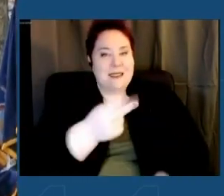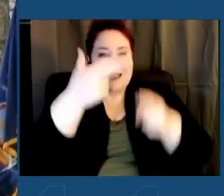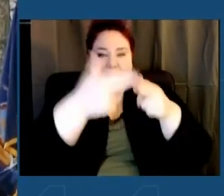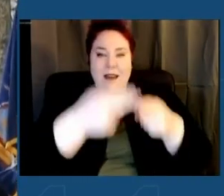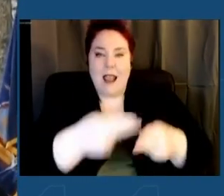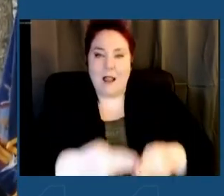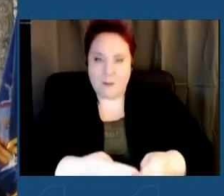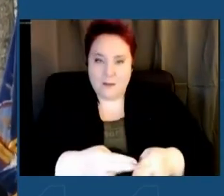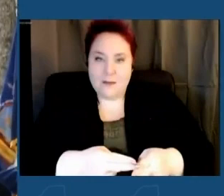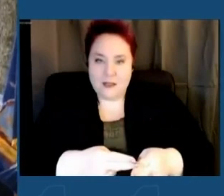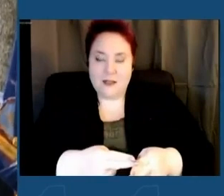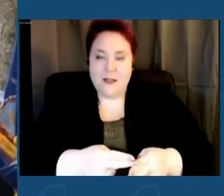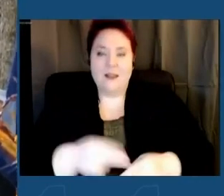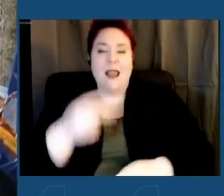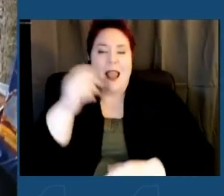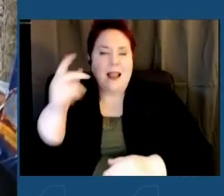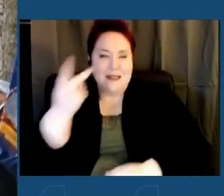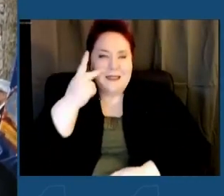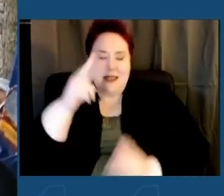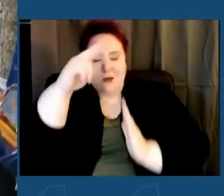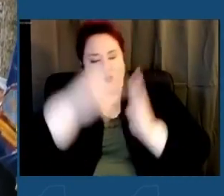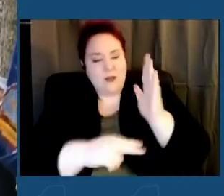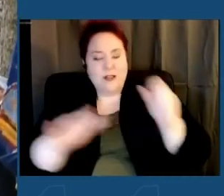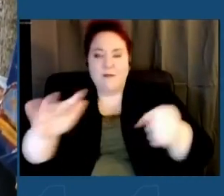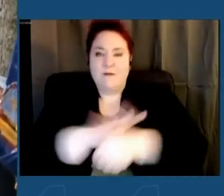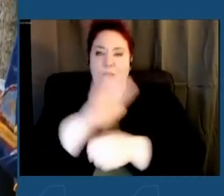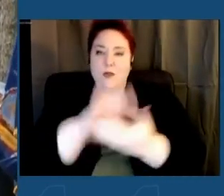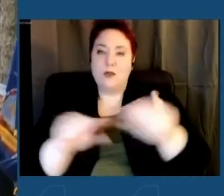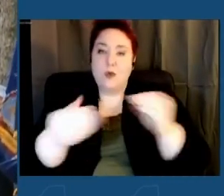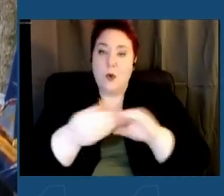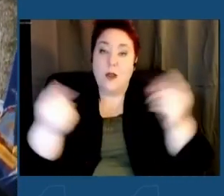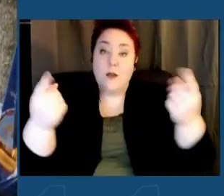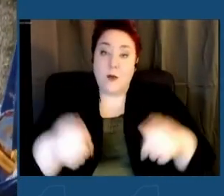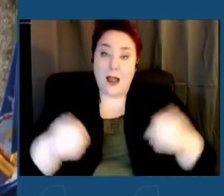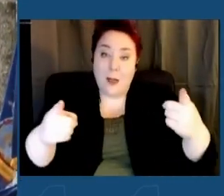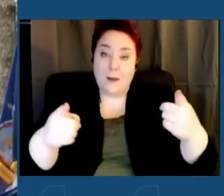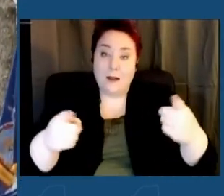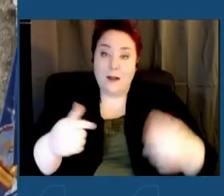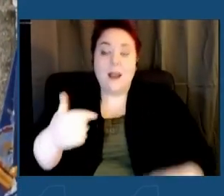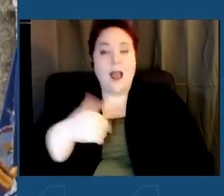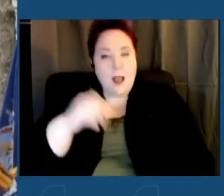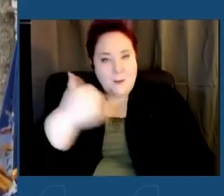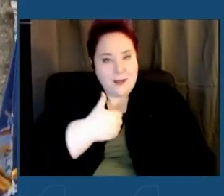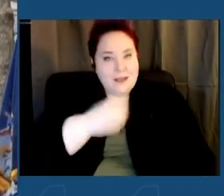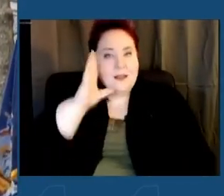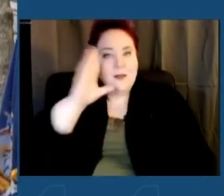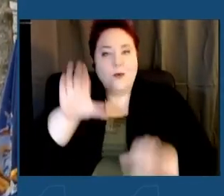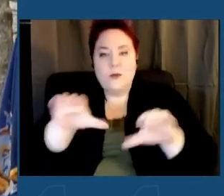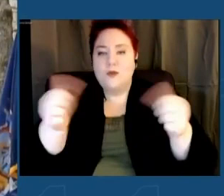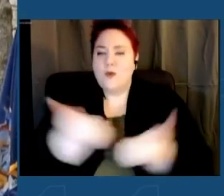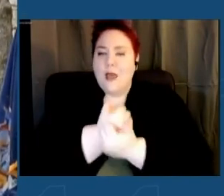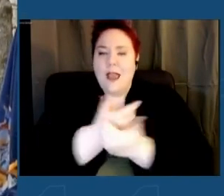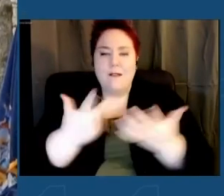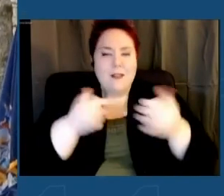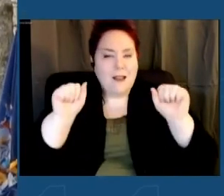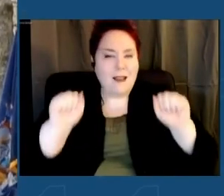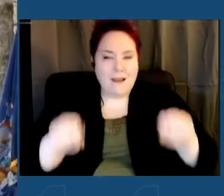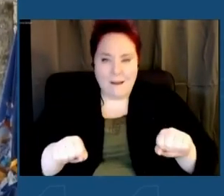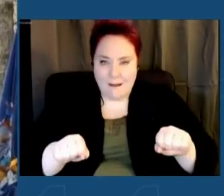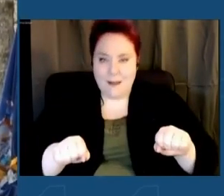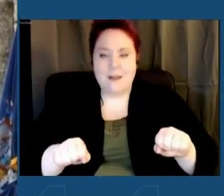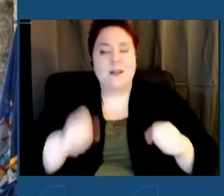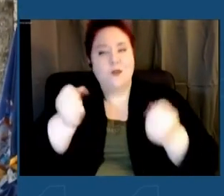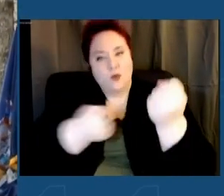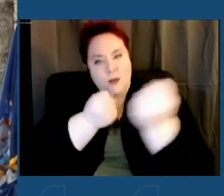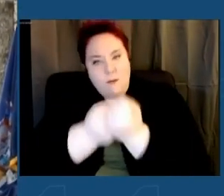story of what happened here. As ever, I will do everything I can to support, as